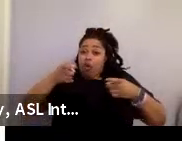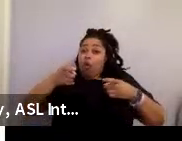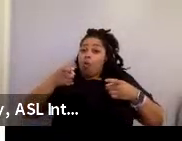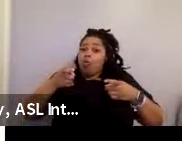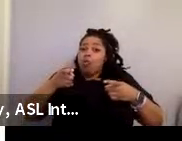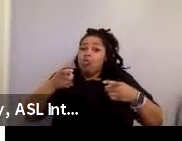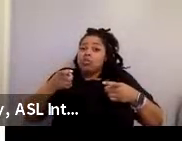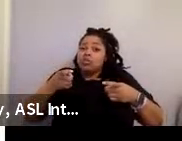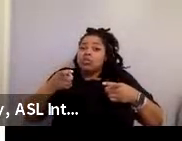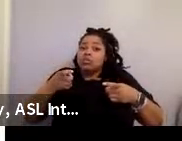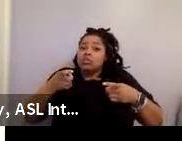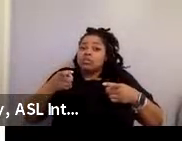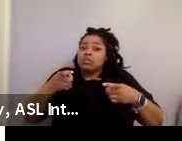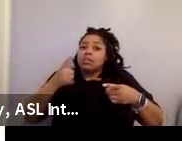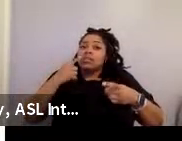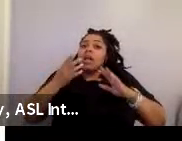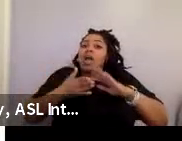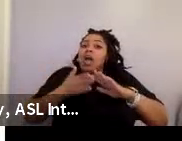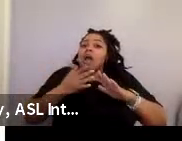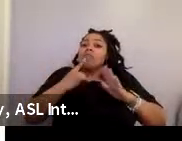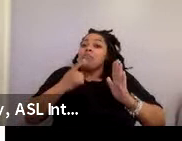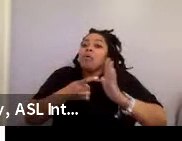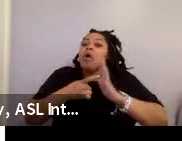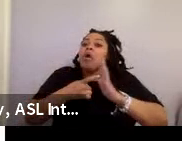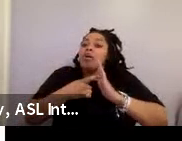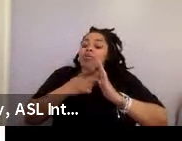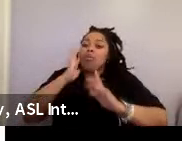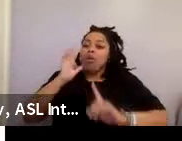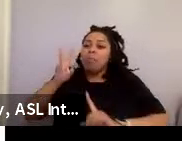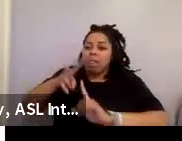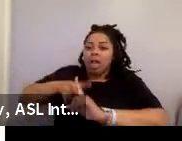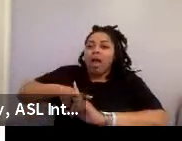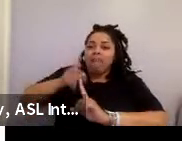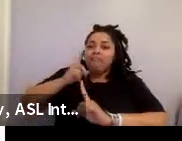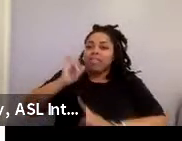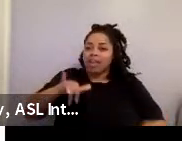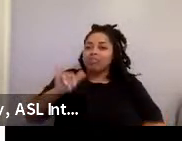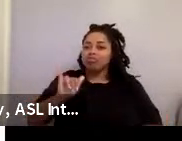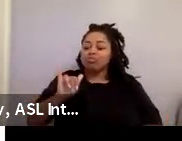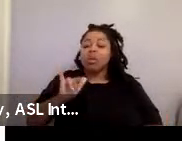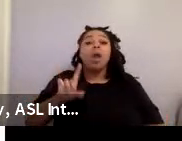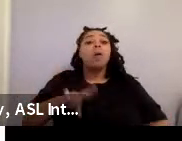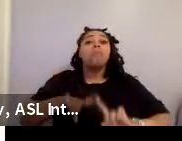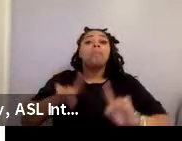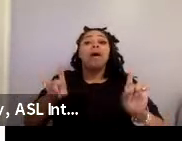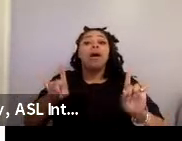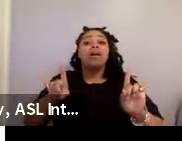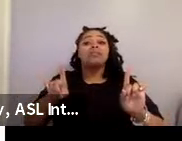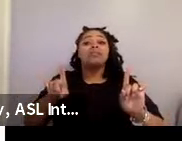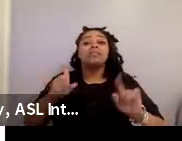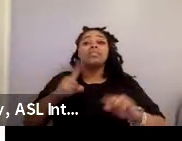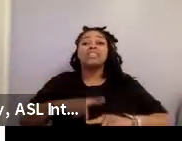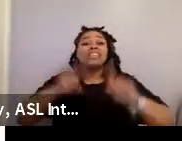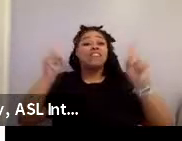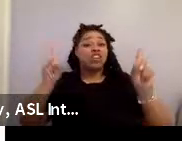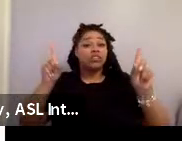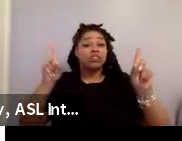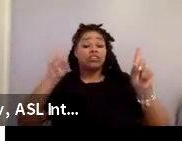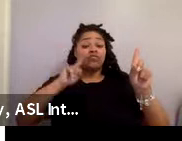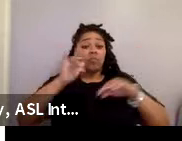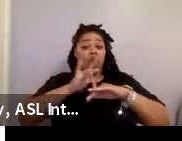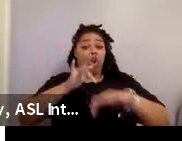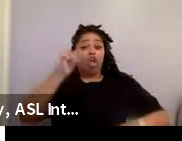the operable parts requirement will apply. However, differently from the